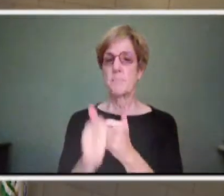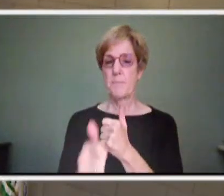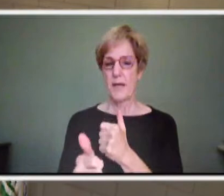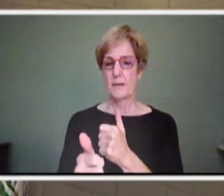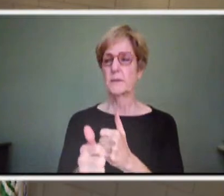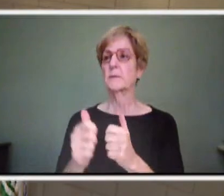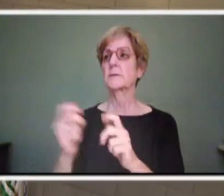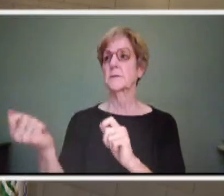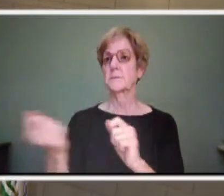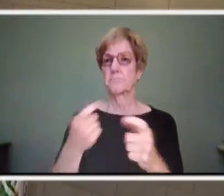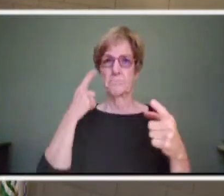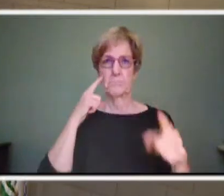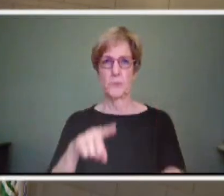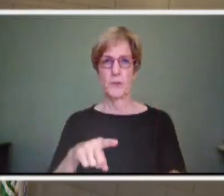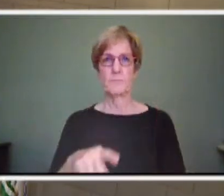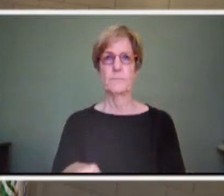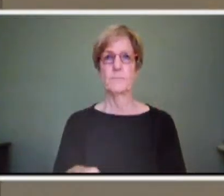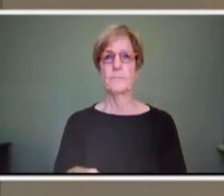unanimously.